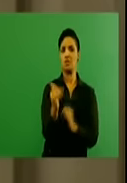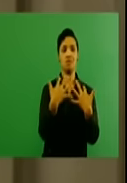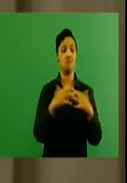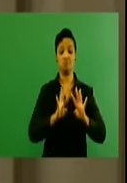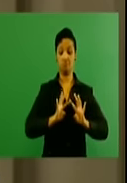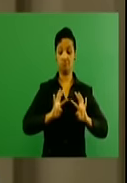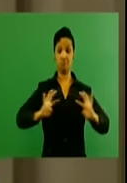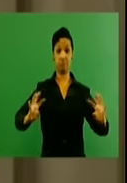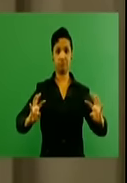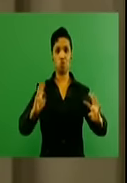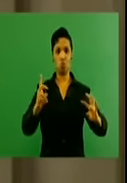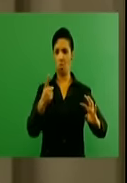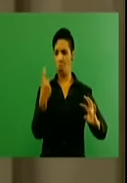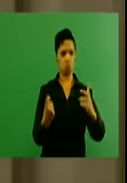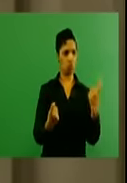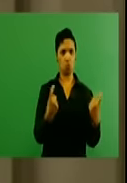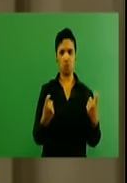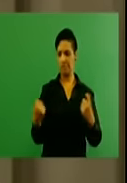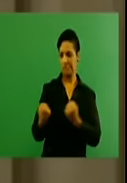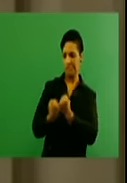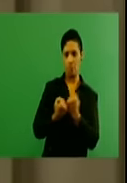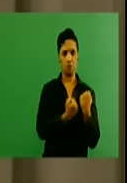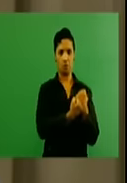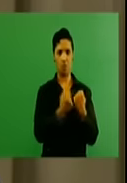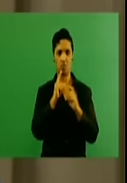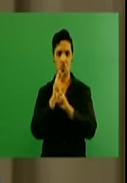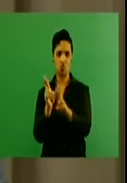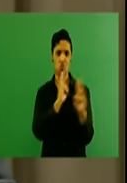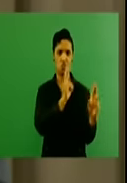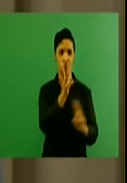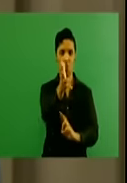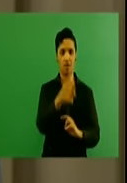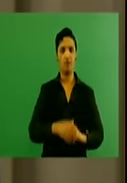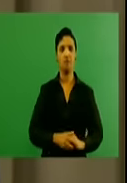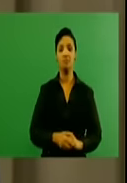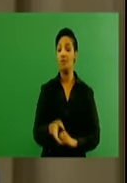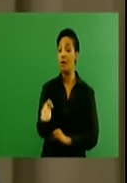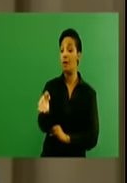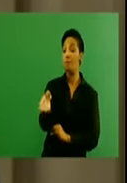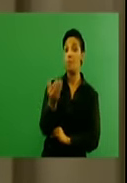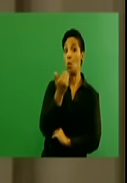will deal with your questions. Right here in the front.